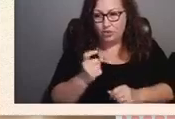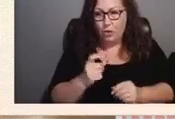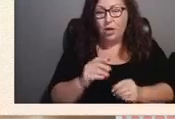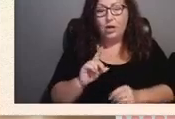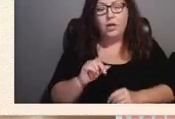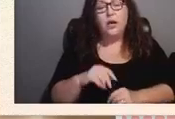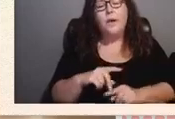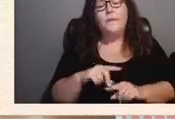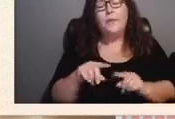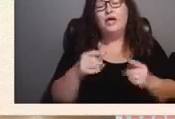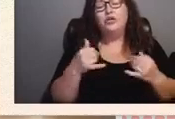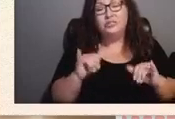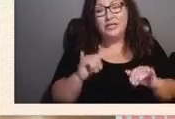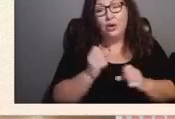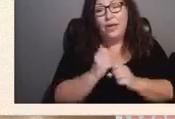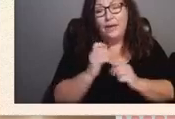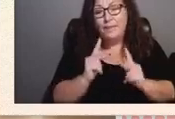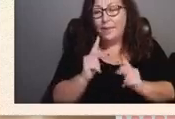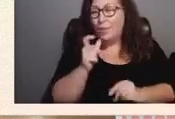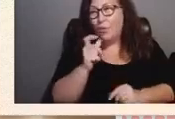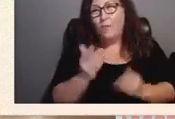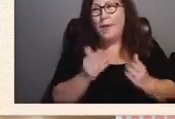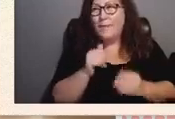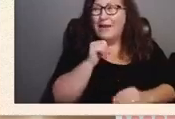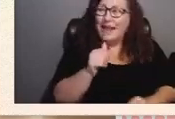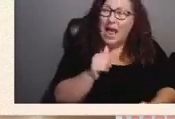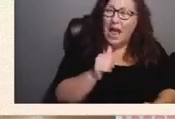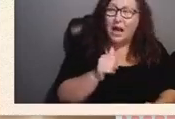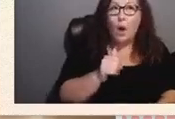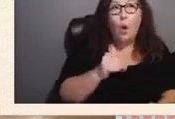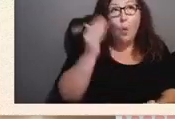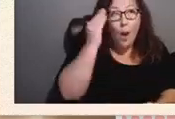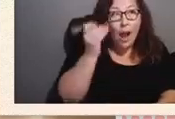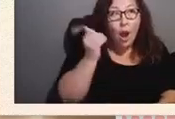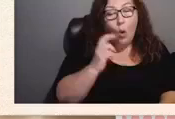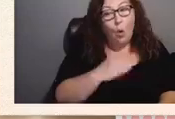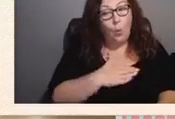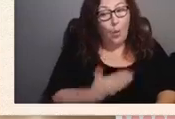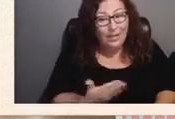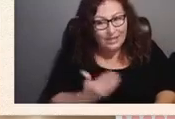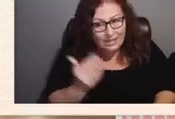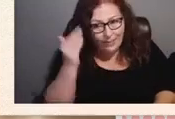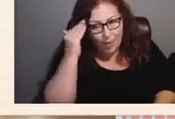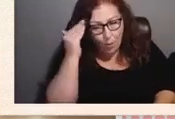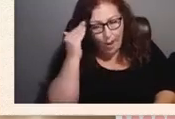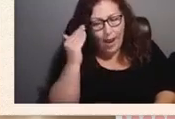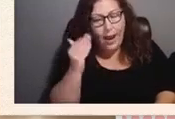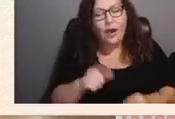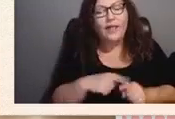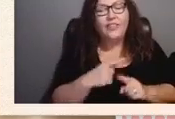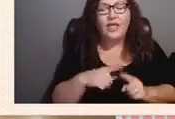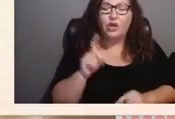be as either aware or willing to be aware, and then you kind of have to